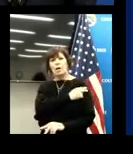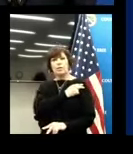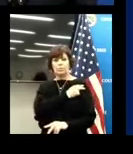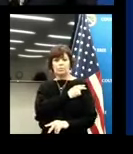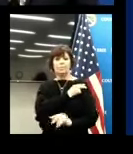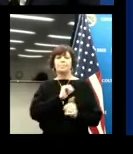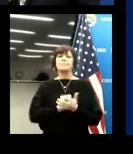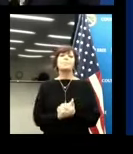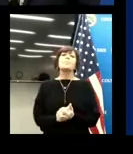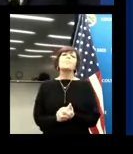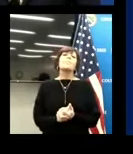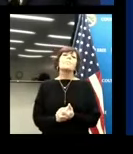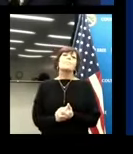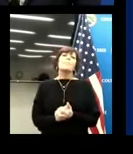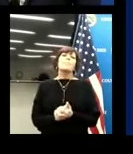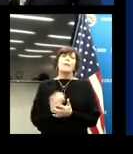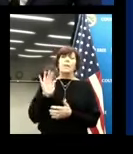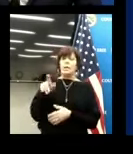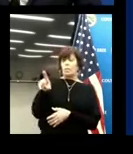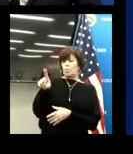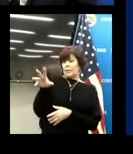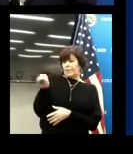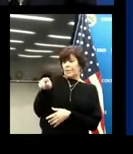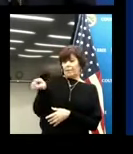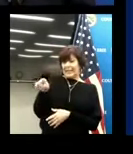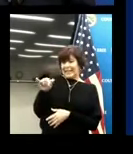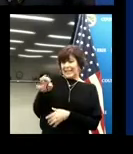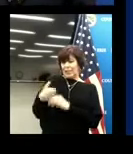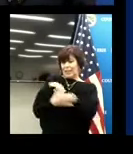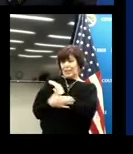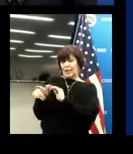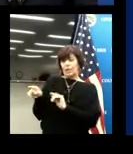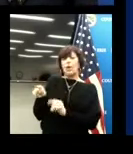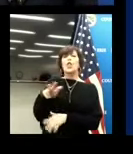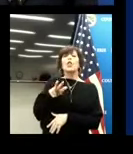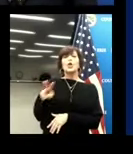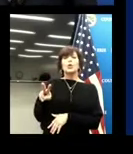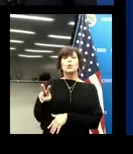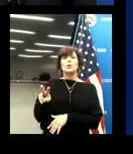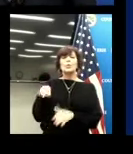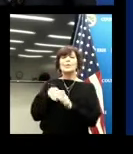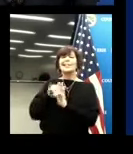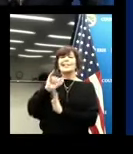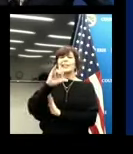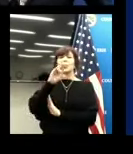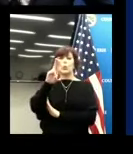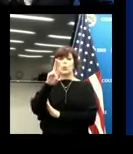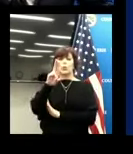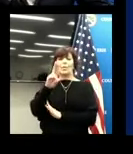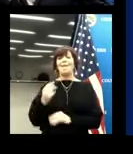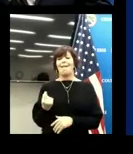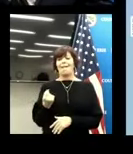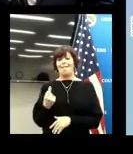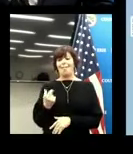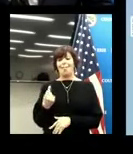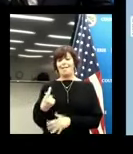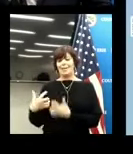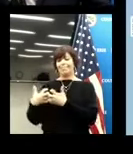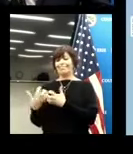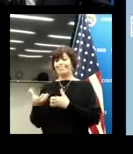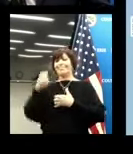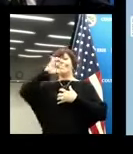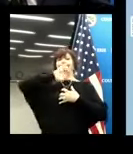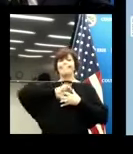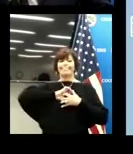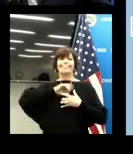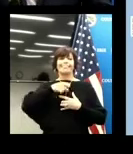10 days. Of the 150 from Erie County, 32 of them were in the ICU and 11 had an airway assist. Here is the data